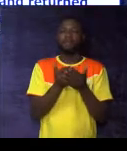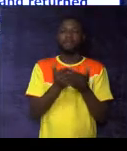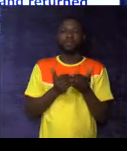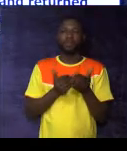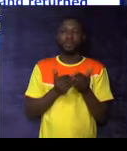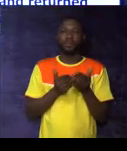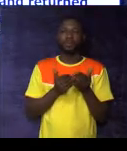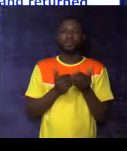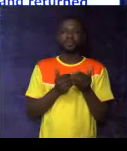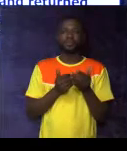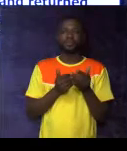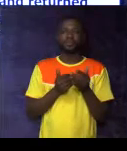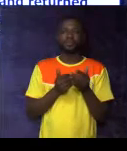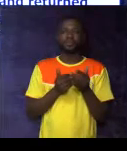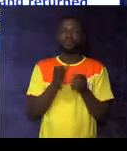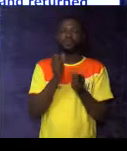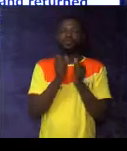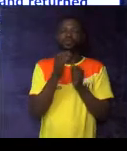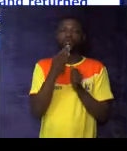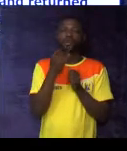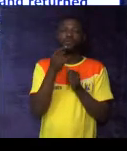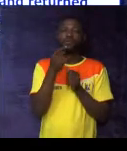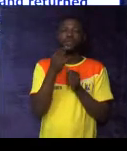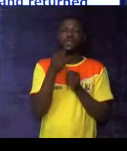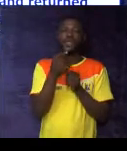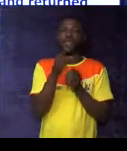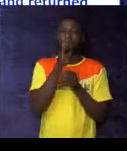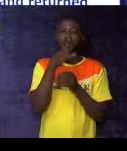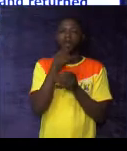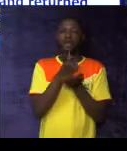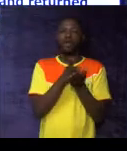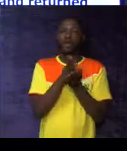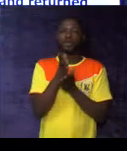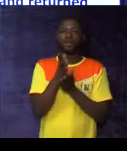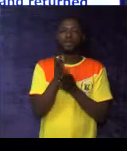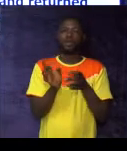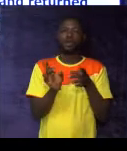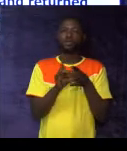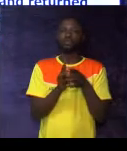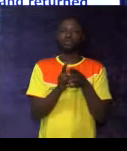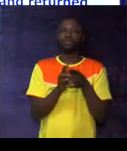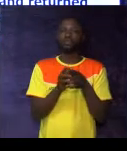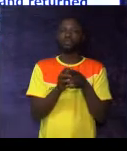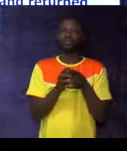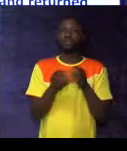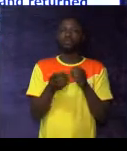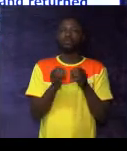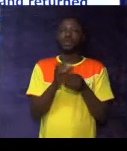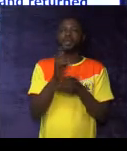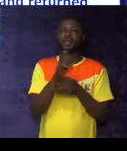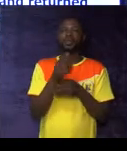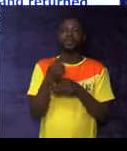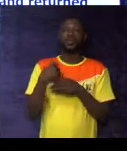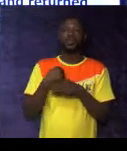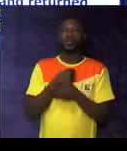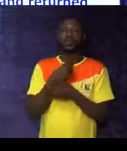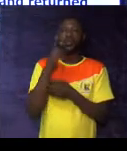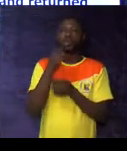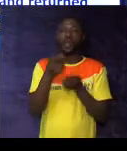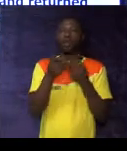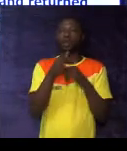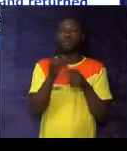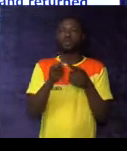so, before. Which of the options will be the correct conjunction? Number